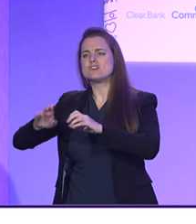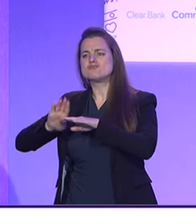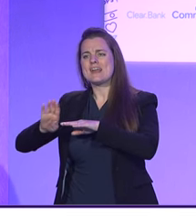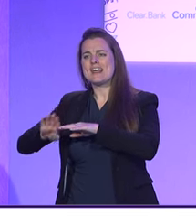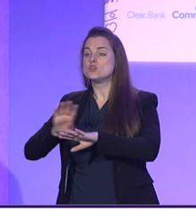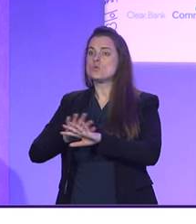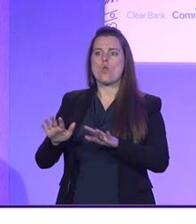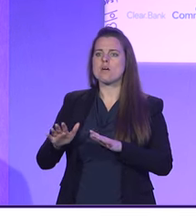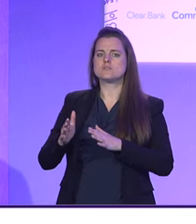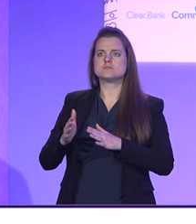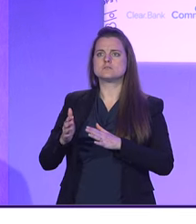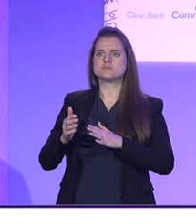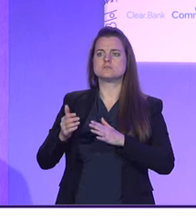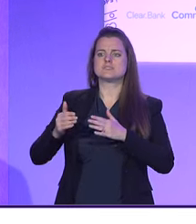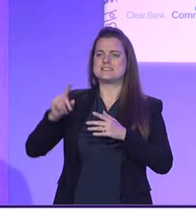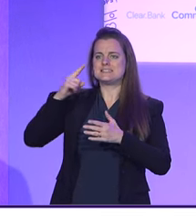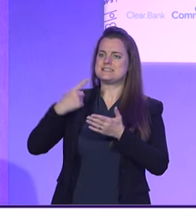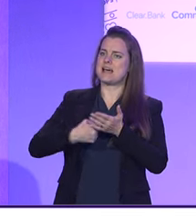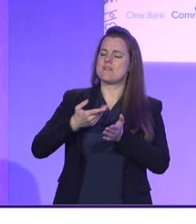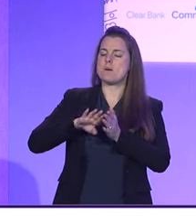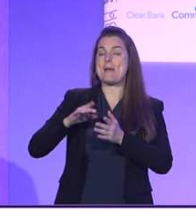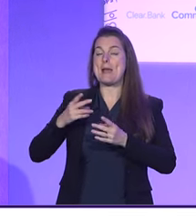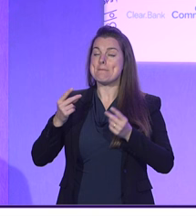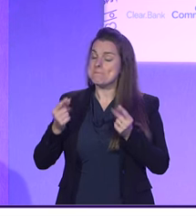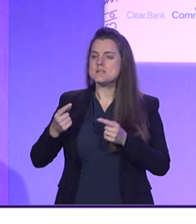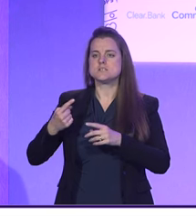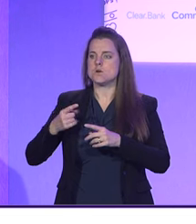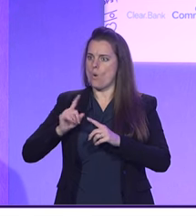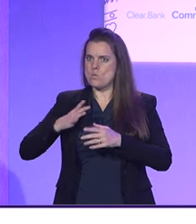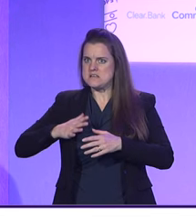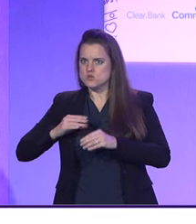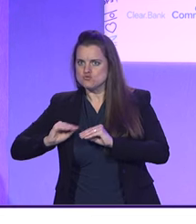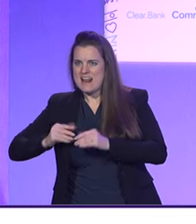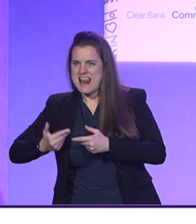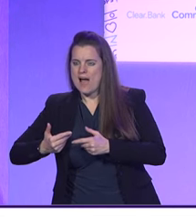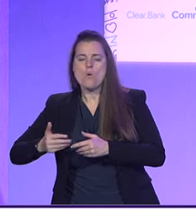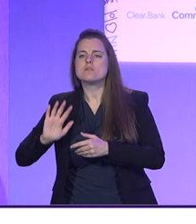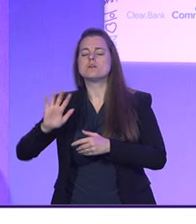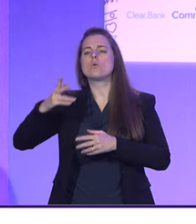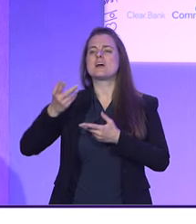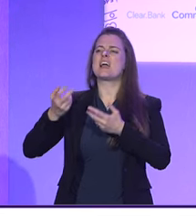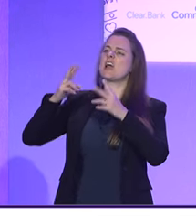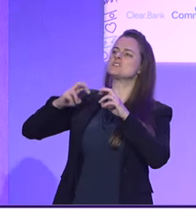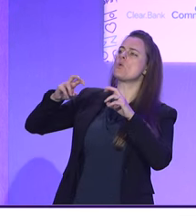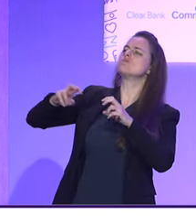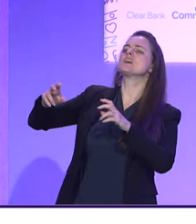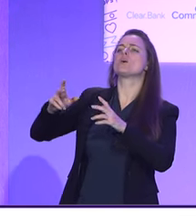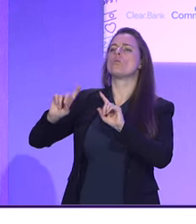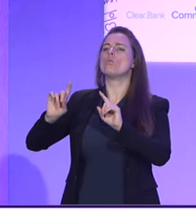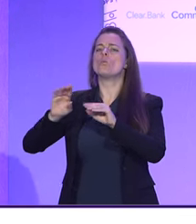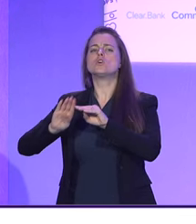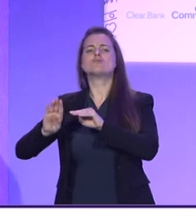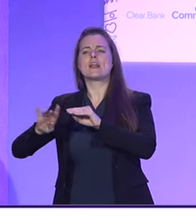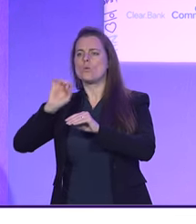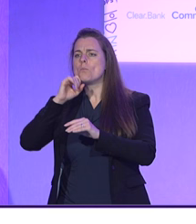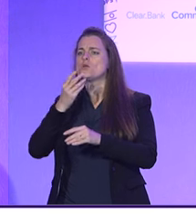your immediate team necessities. Now, you're at a conference listening to random speakers. So you're probably a little bit bought into this idea. But it's that space